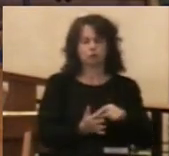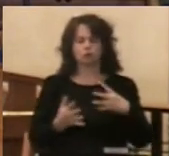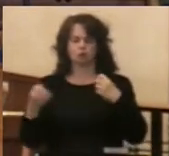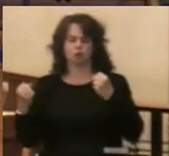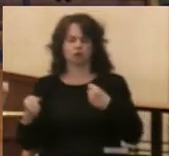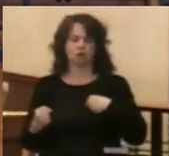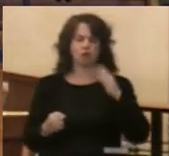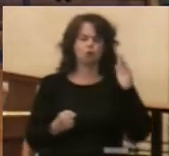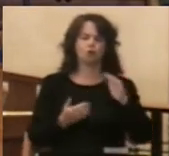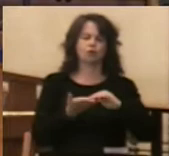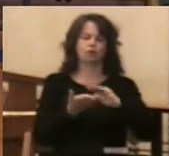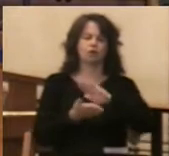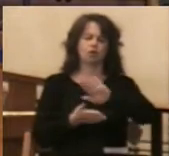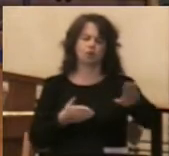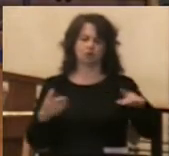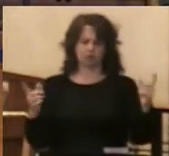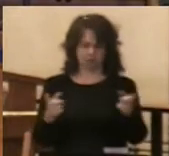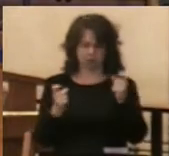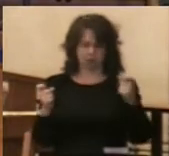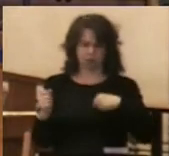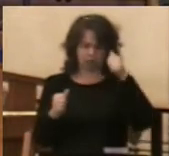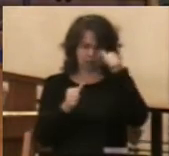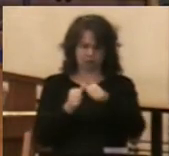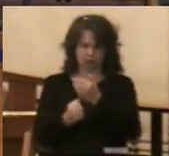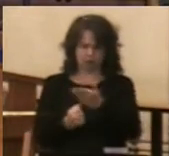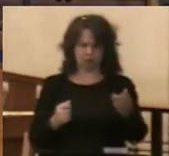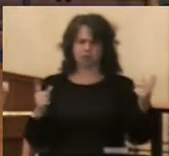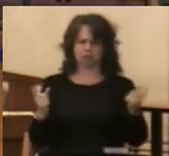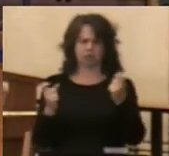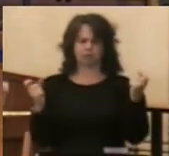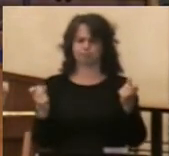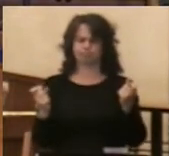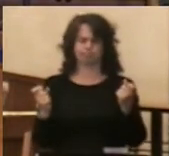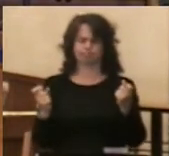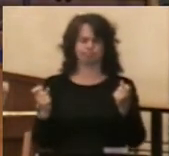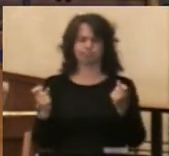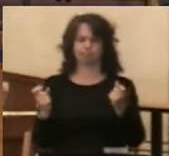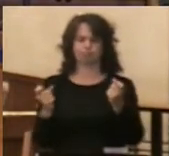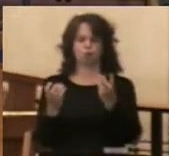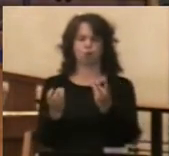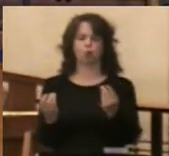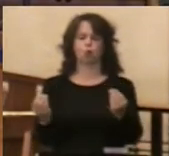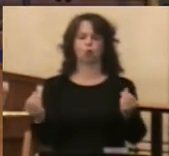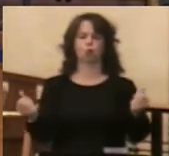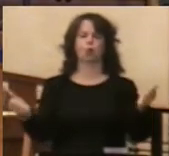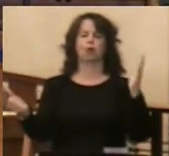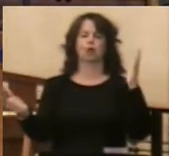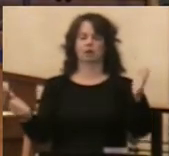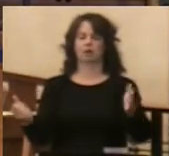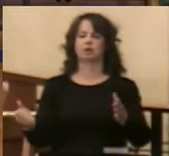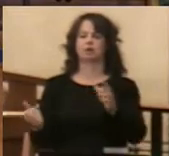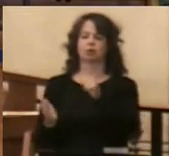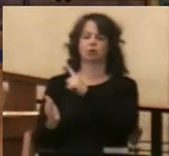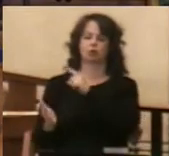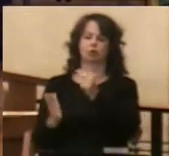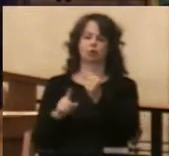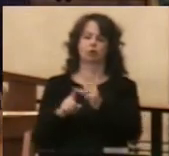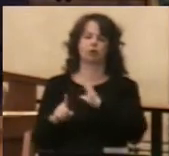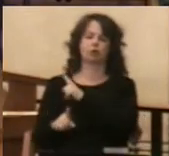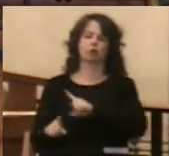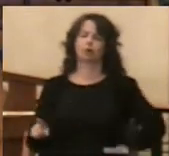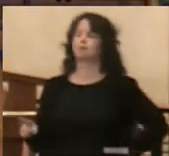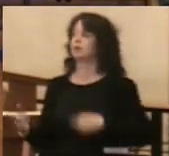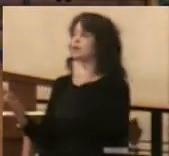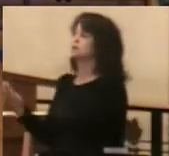will forgive their iniquity and remember their sin no more. The word of the Lord. Thanks be to